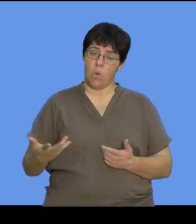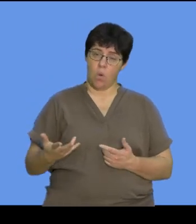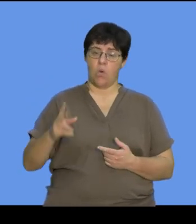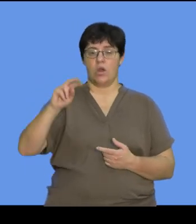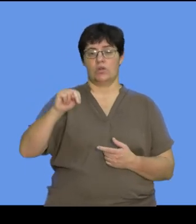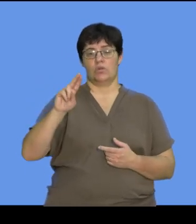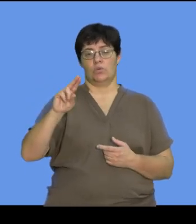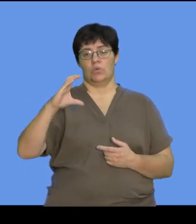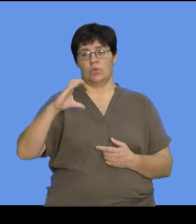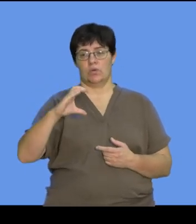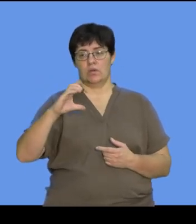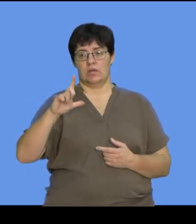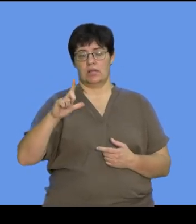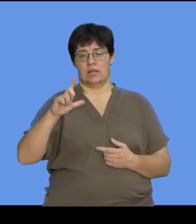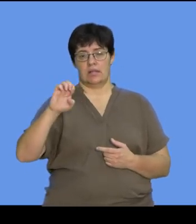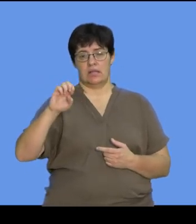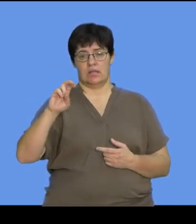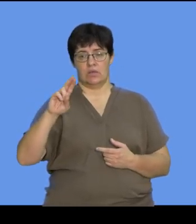or in the nucleus.